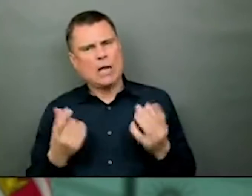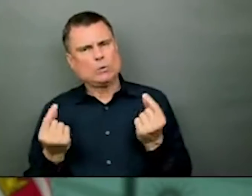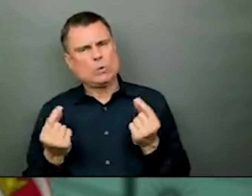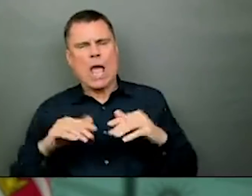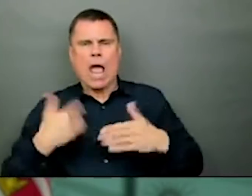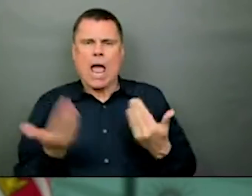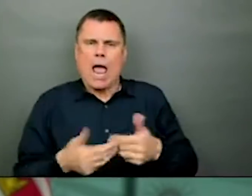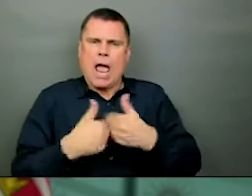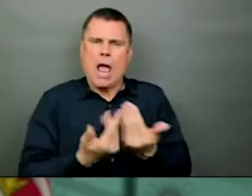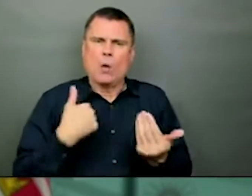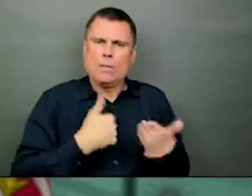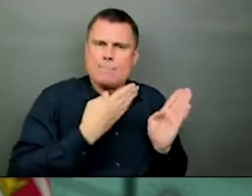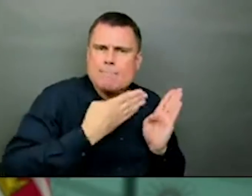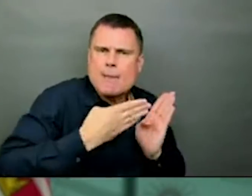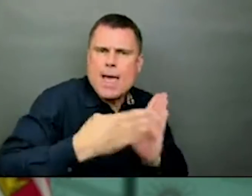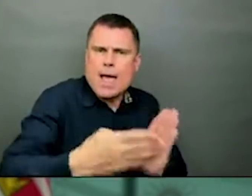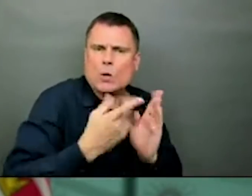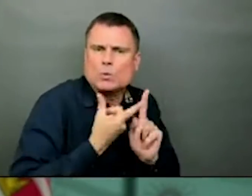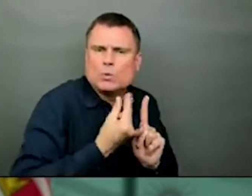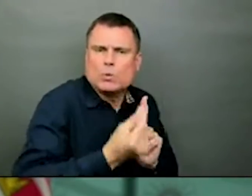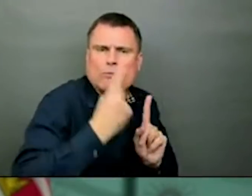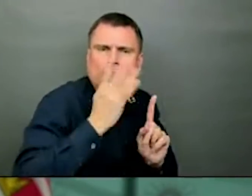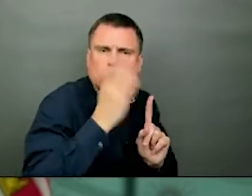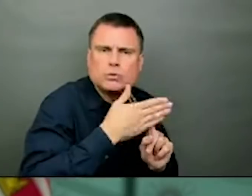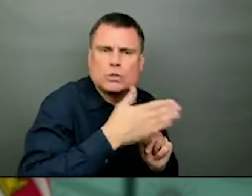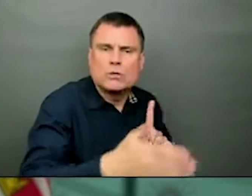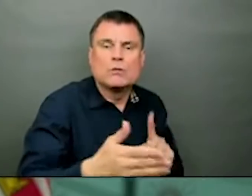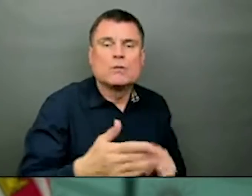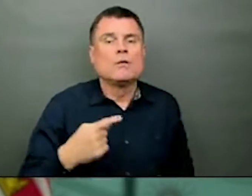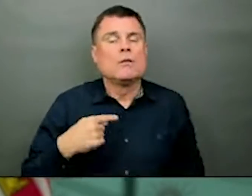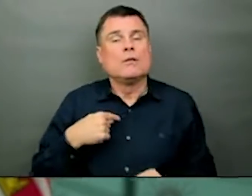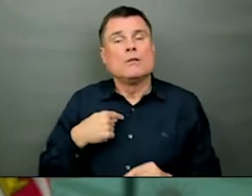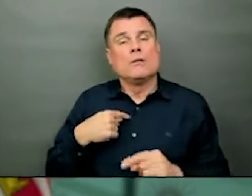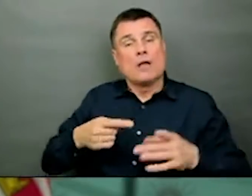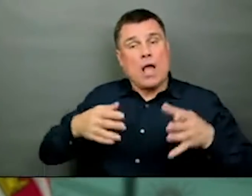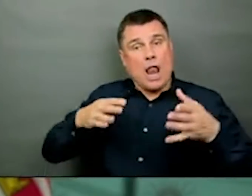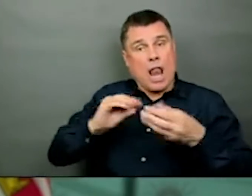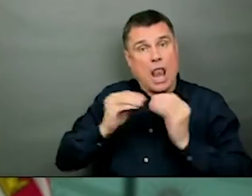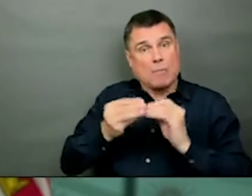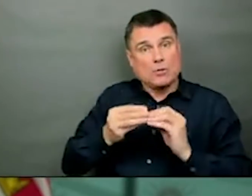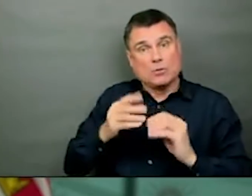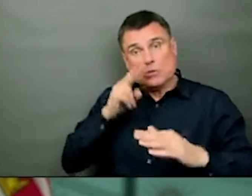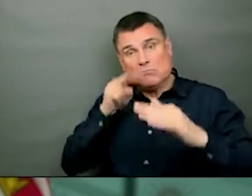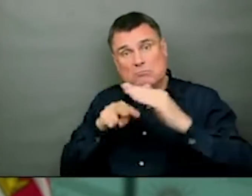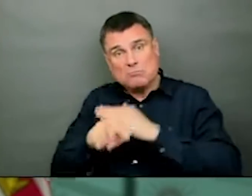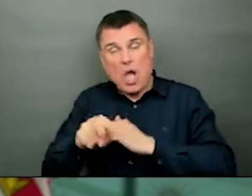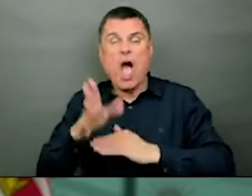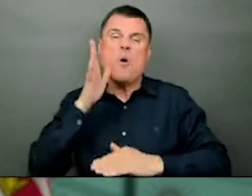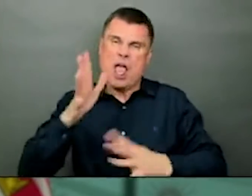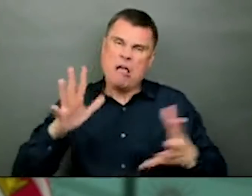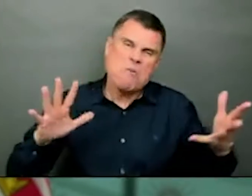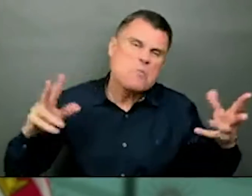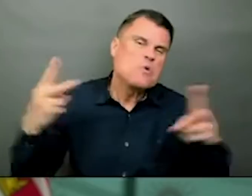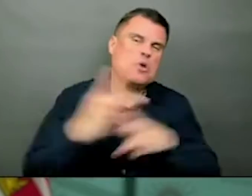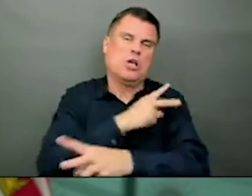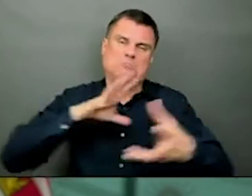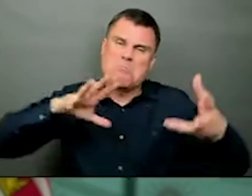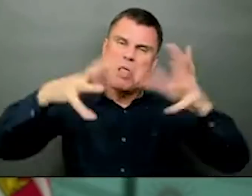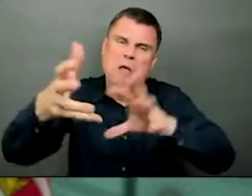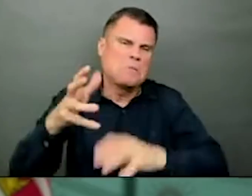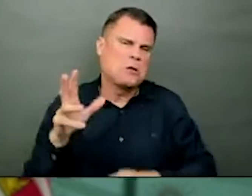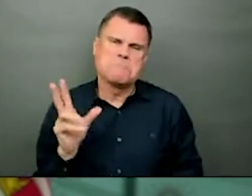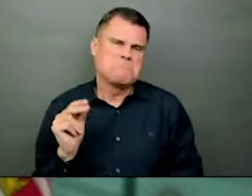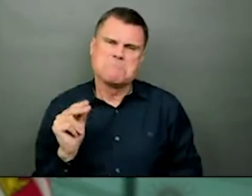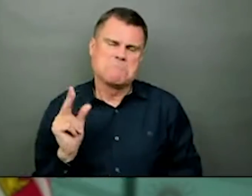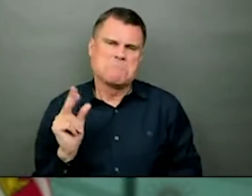again, COVID-19 is not like influenza, that it tends to sort of travel in waves or occur